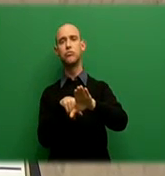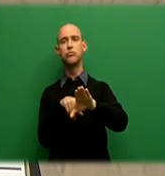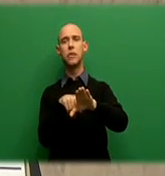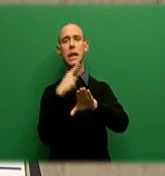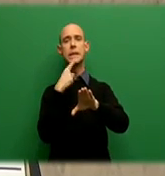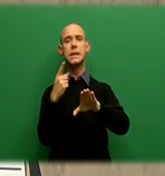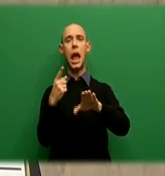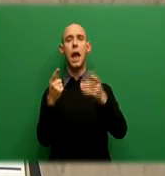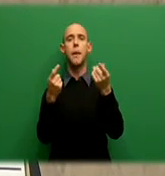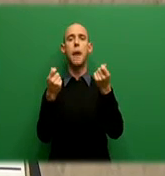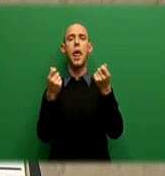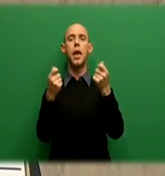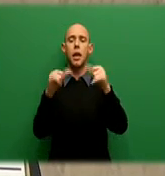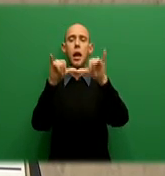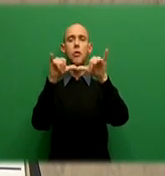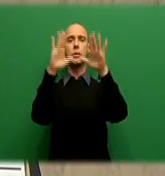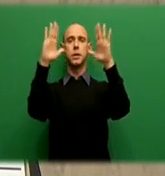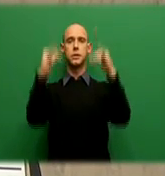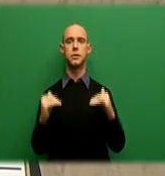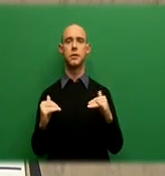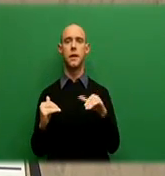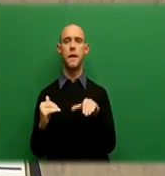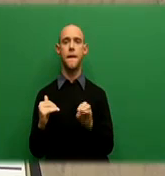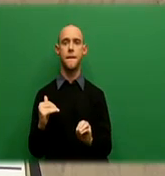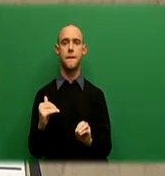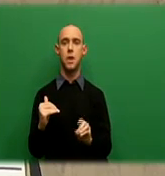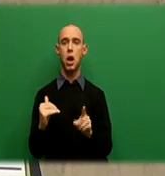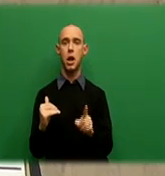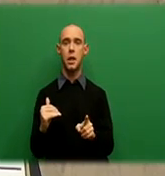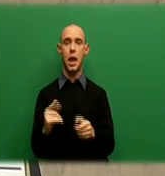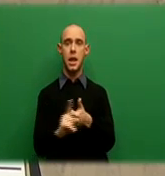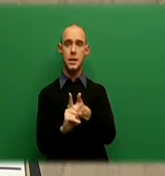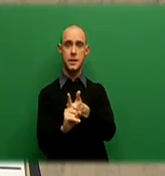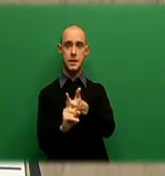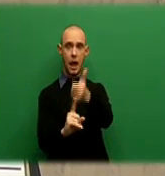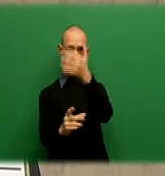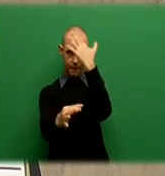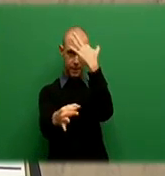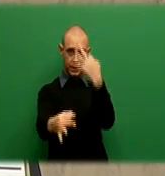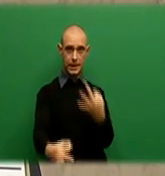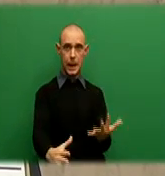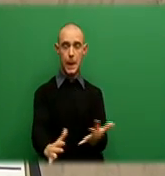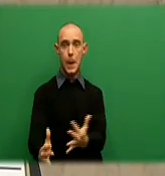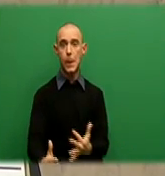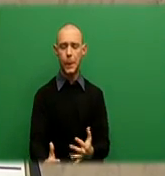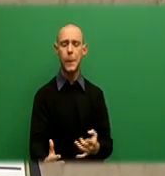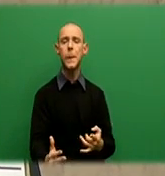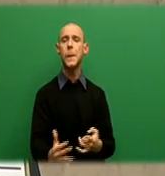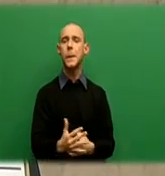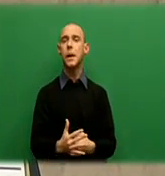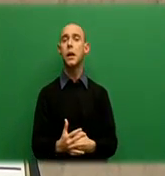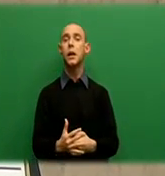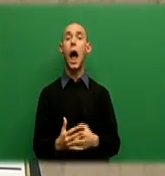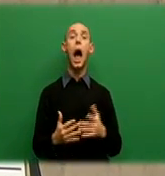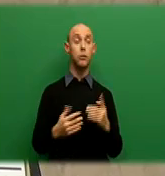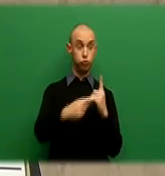they conduct their own analysis and they make their own assessments in terms of what guides their investments. Whereas, of